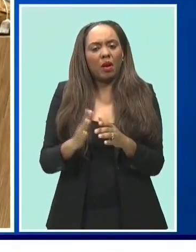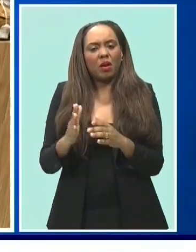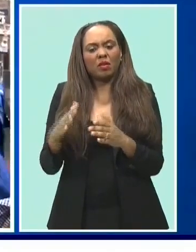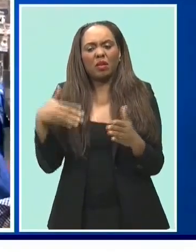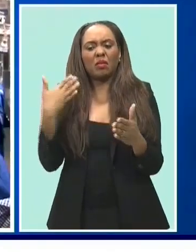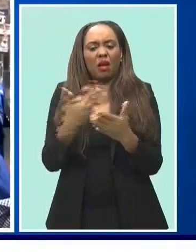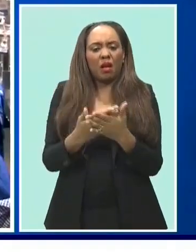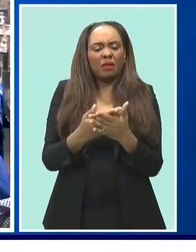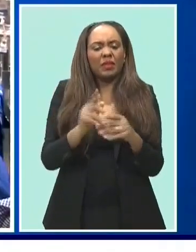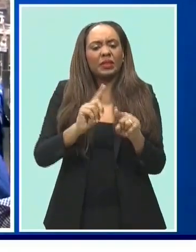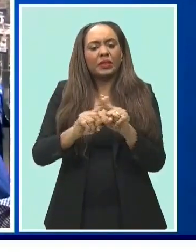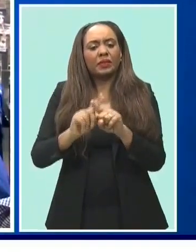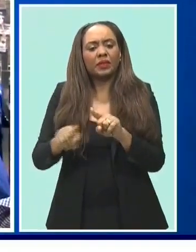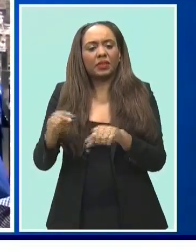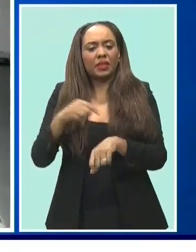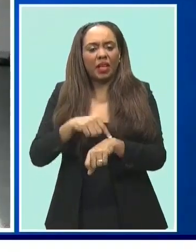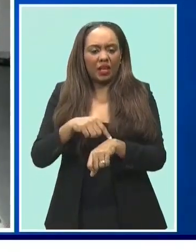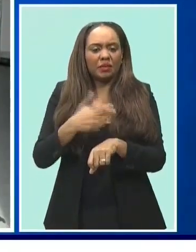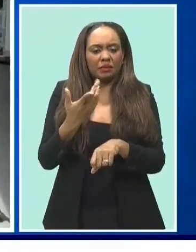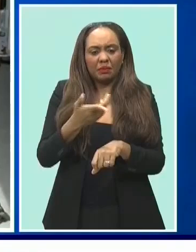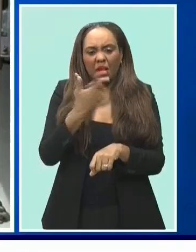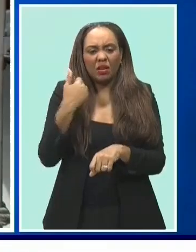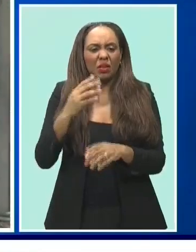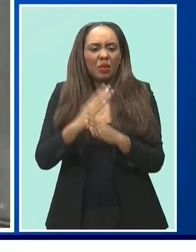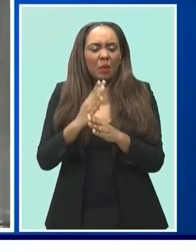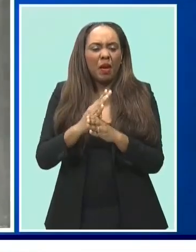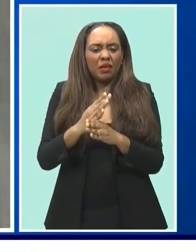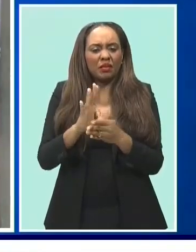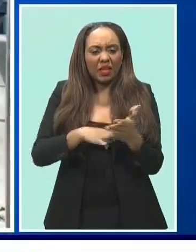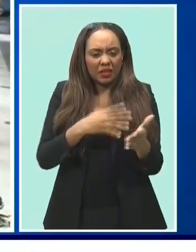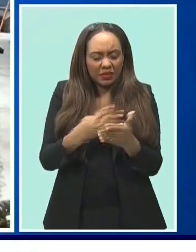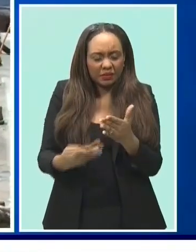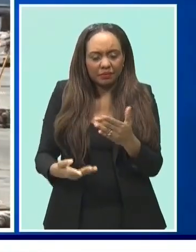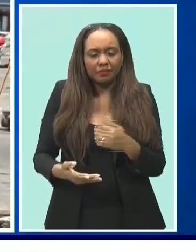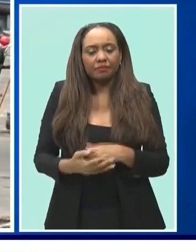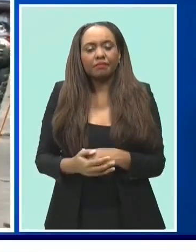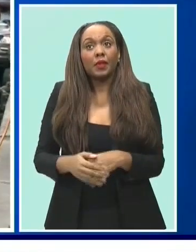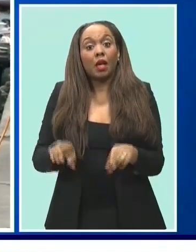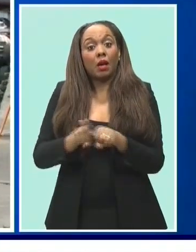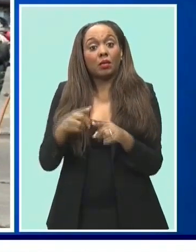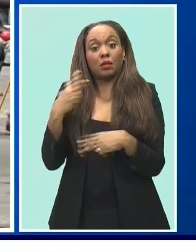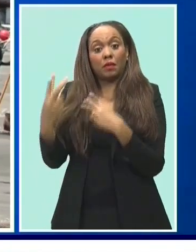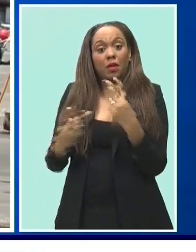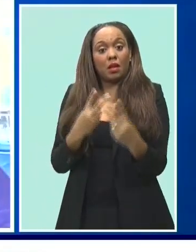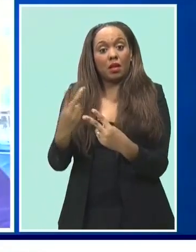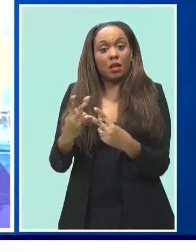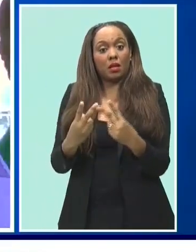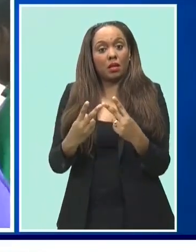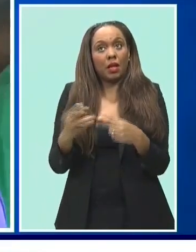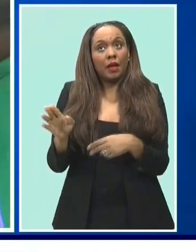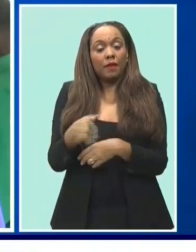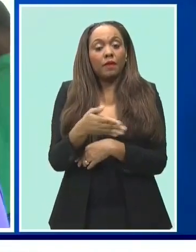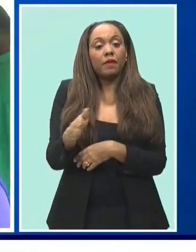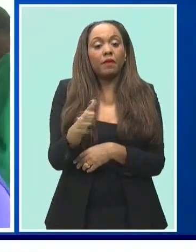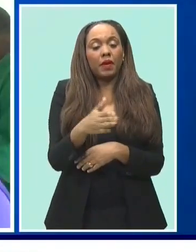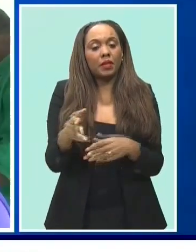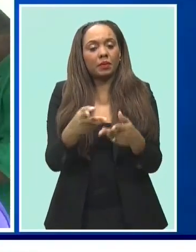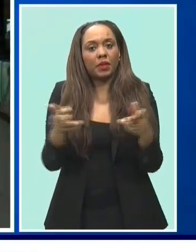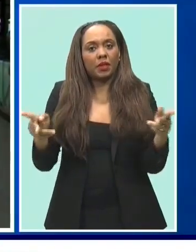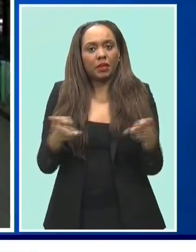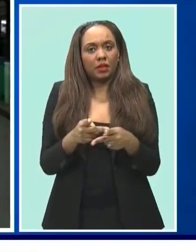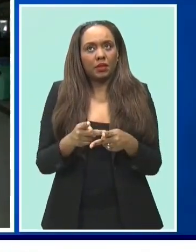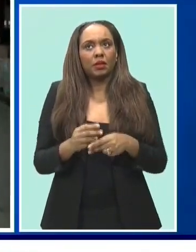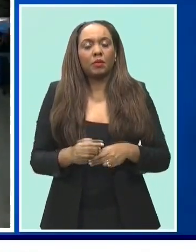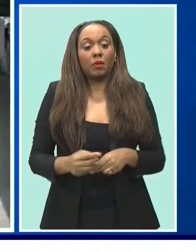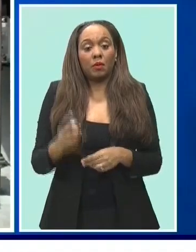duty and we are ready to trade today. We also visited the Bridgetown Fisheries Complex, where boat owners like Robert Gibson were